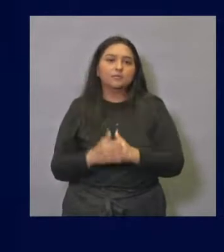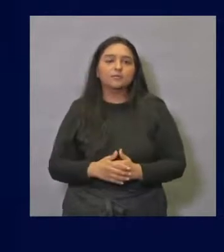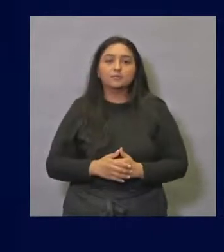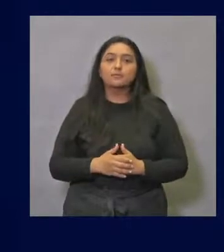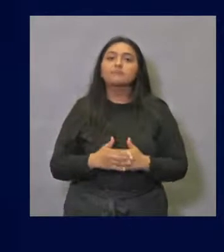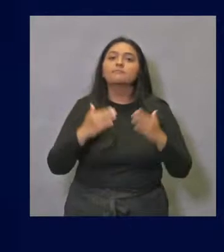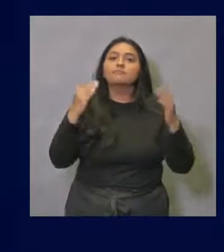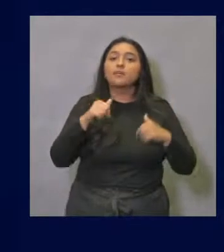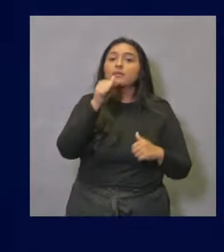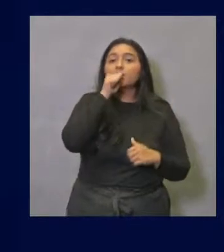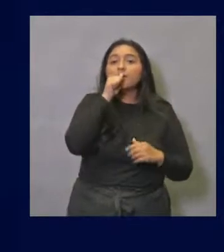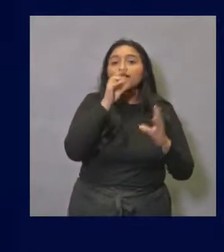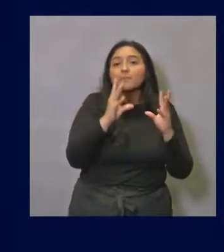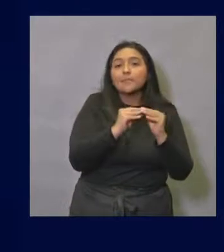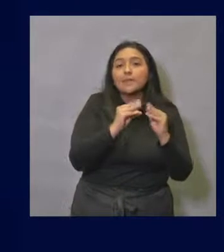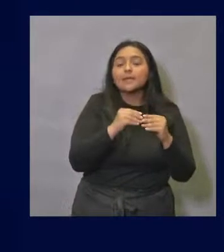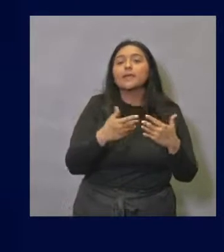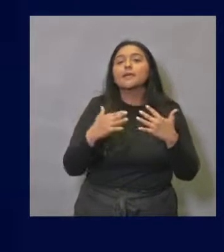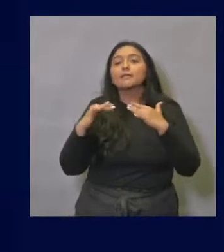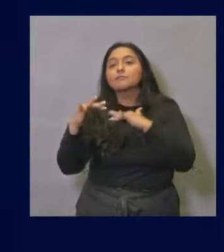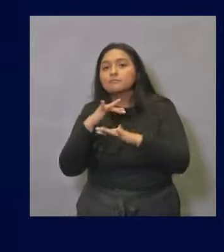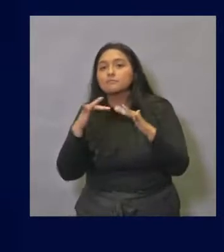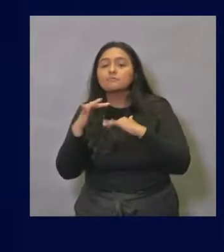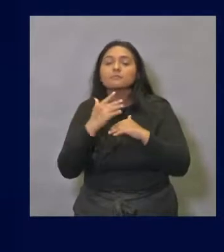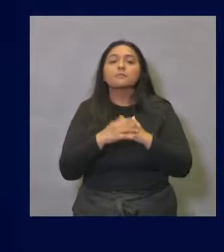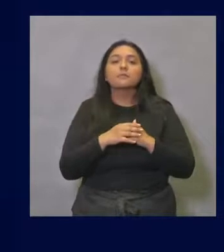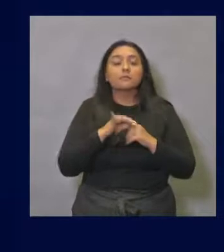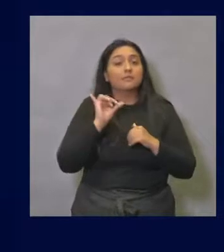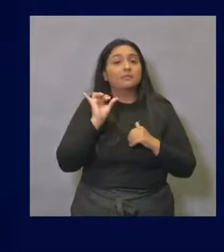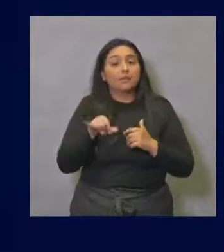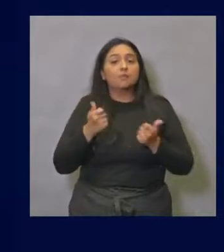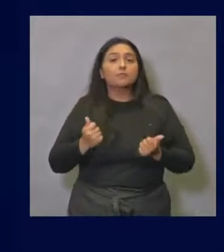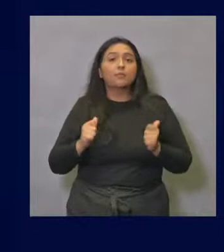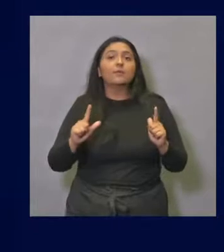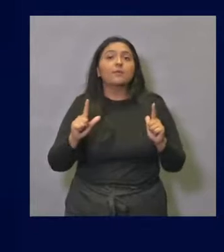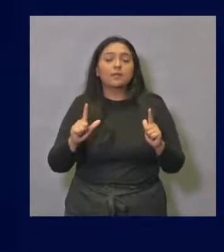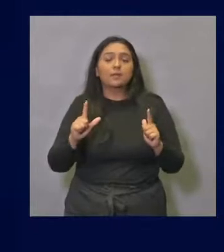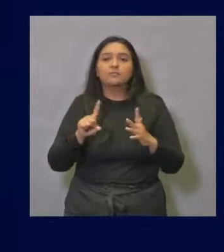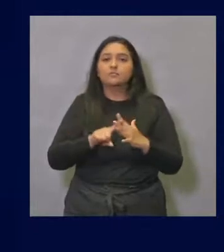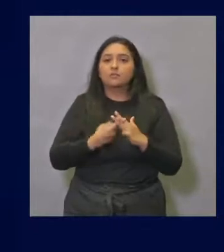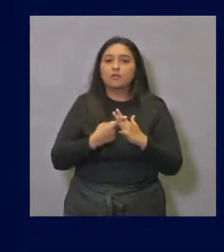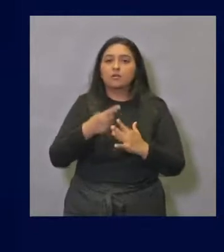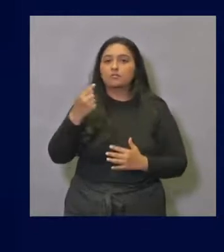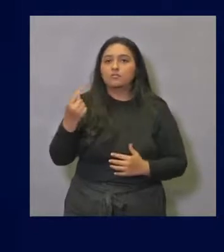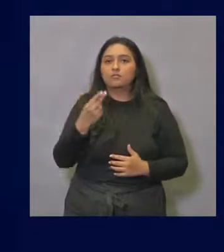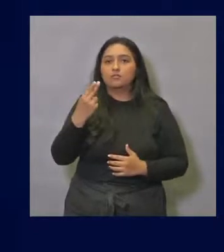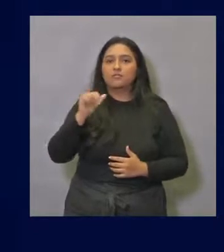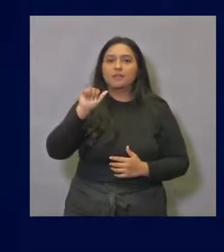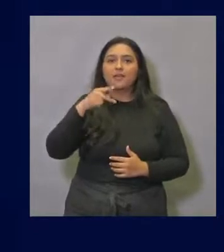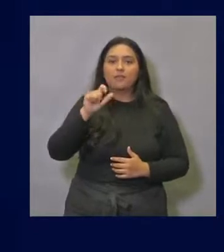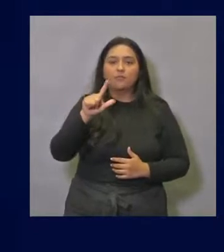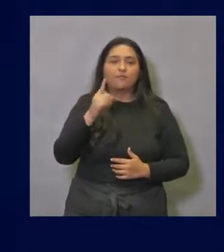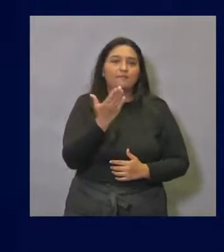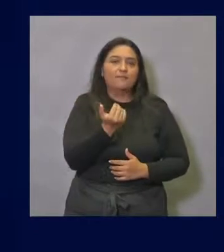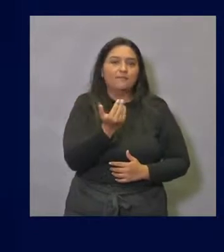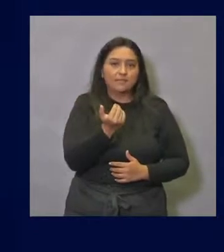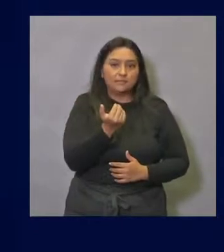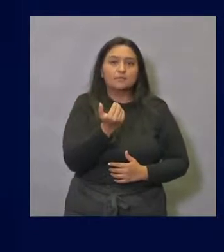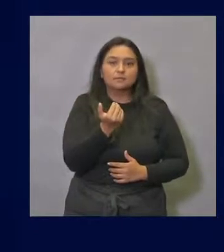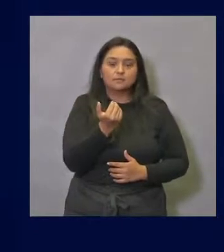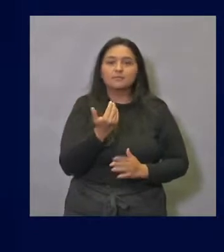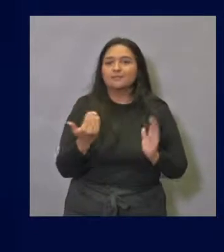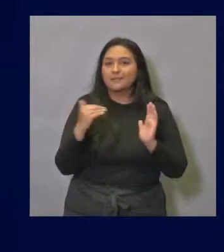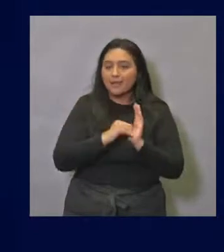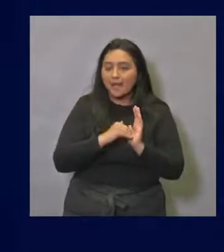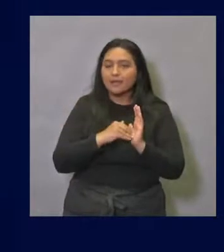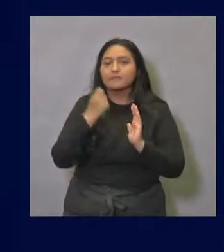conferences, receptions, and meetings will be permitted starting on Thursday, April 15, again, with